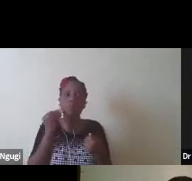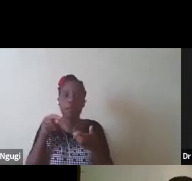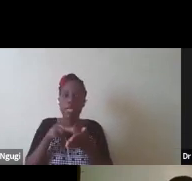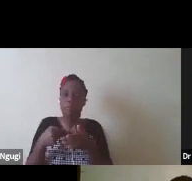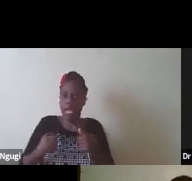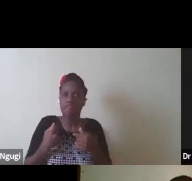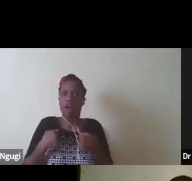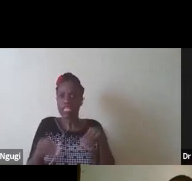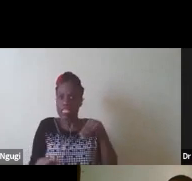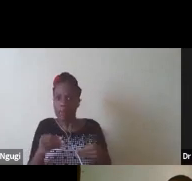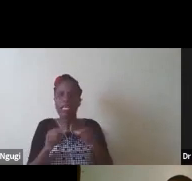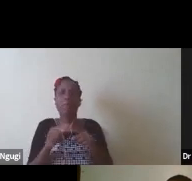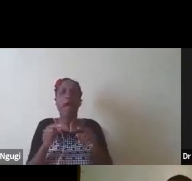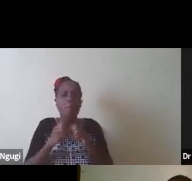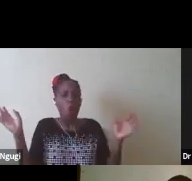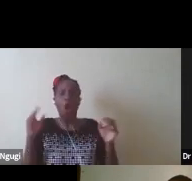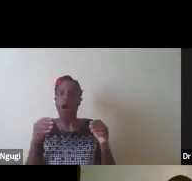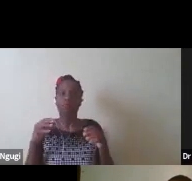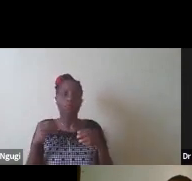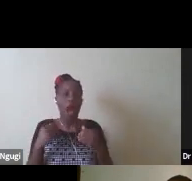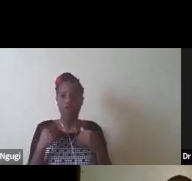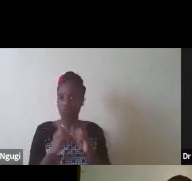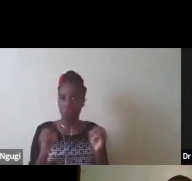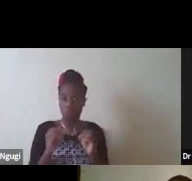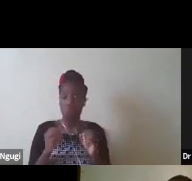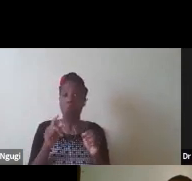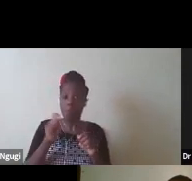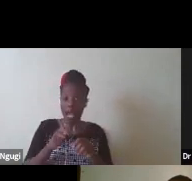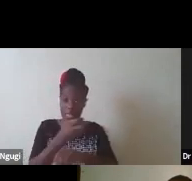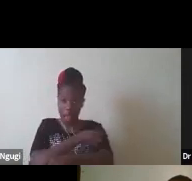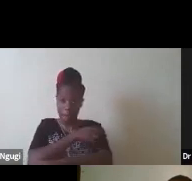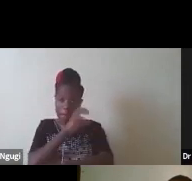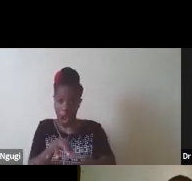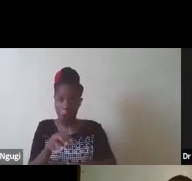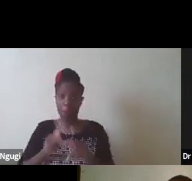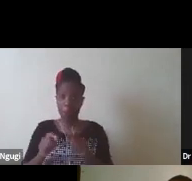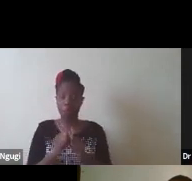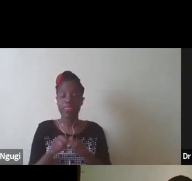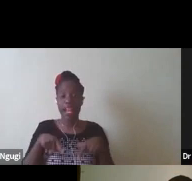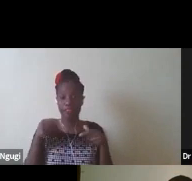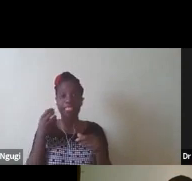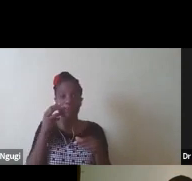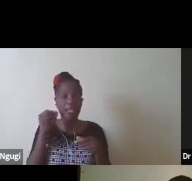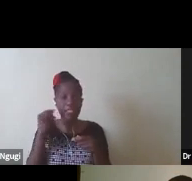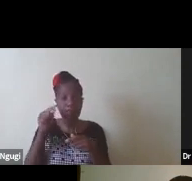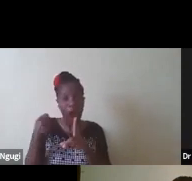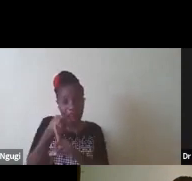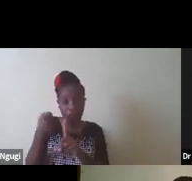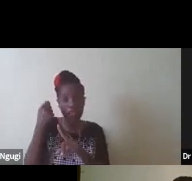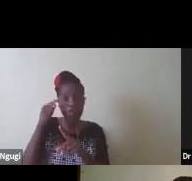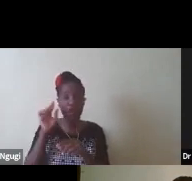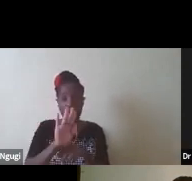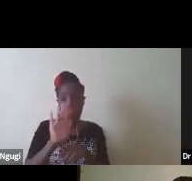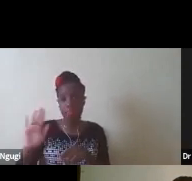not. But we need to build up the skills of people with lived experiences so that they learn how to advocate for the changes that